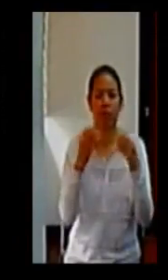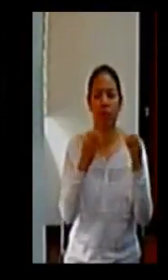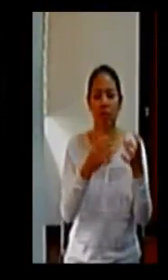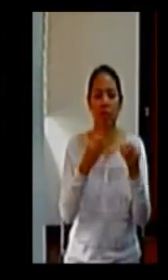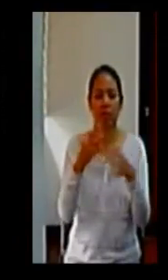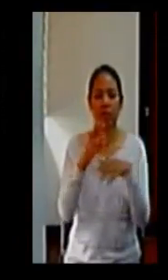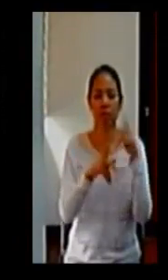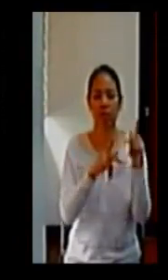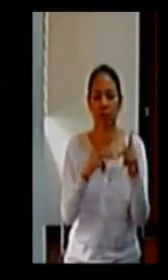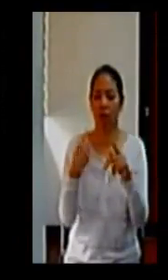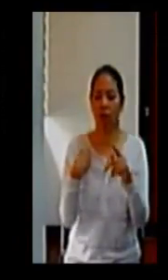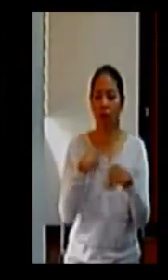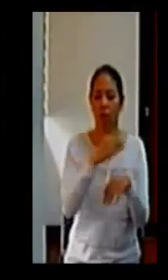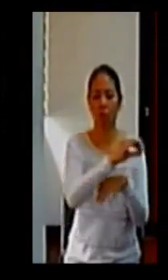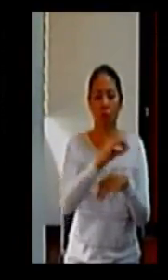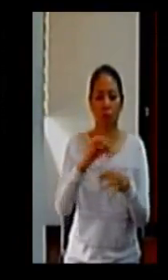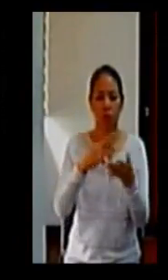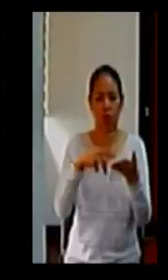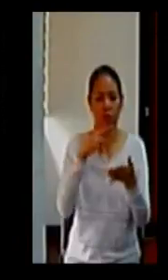my rice terraces talaga.